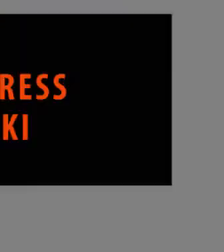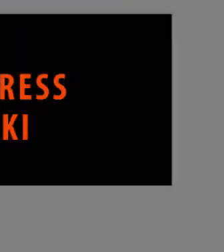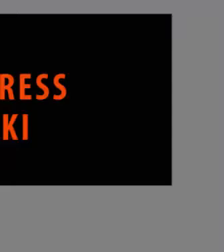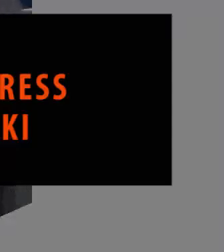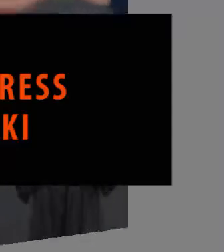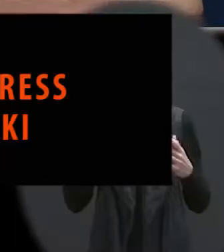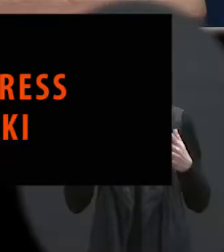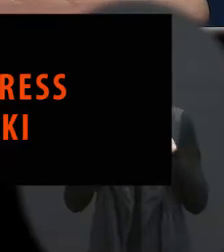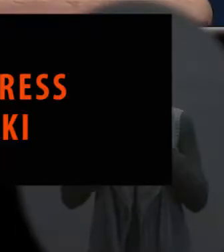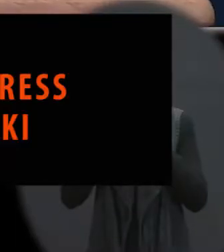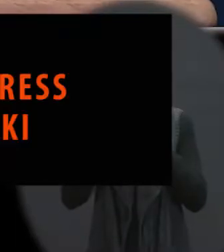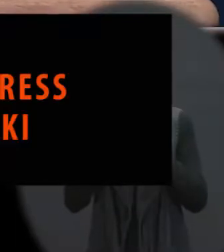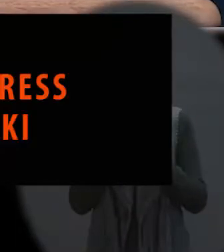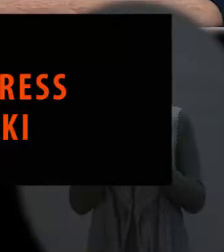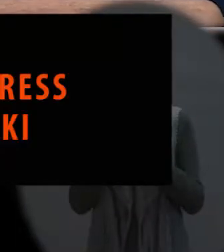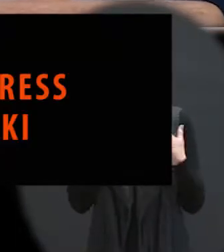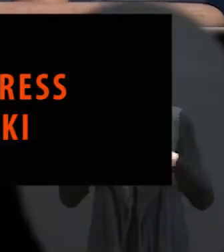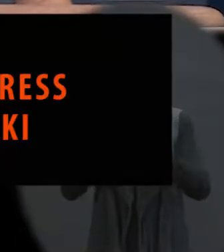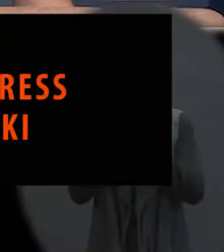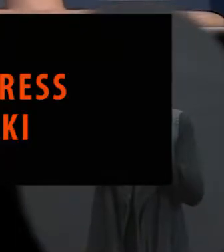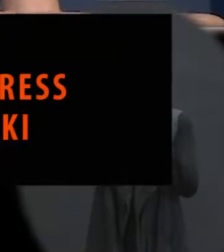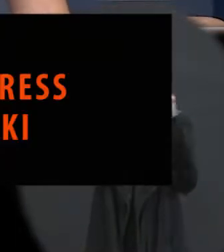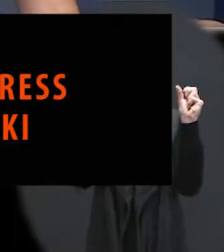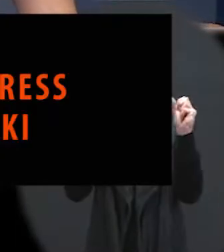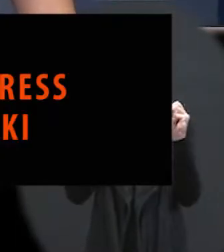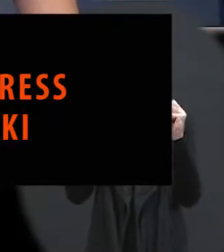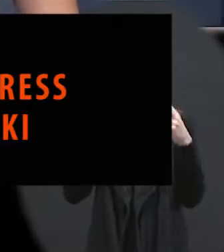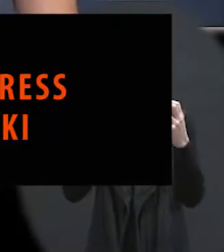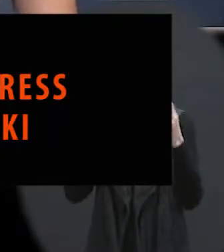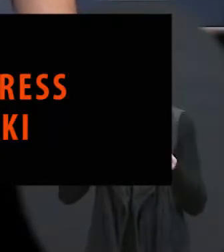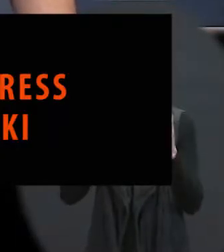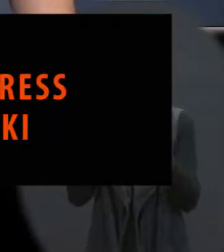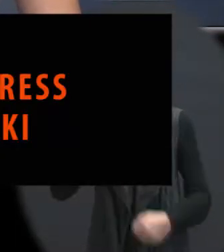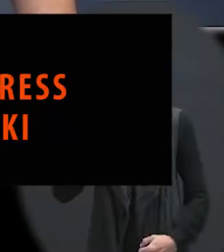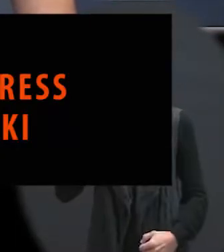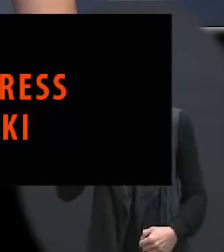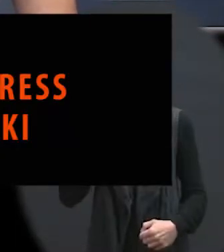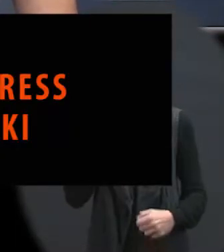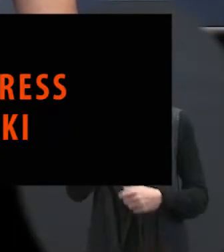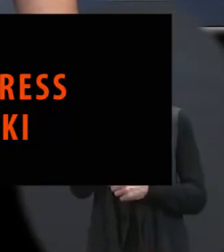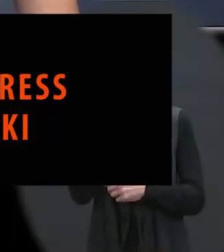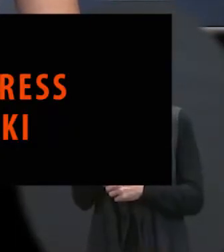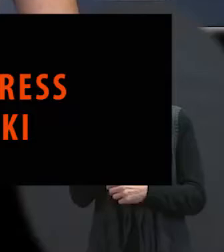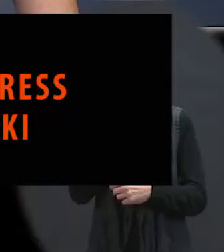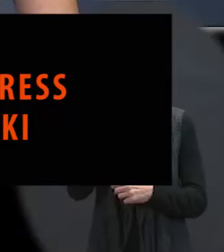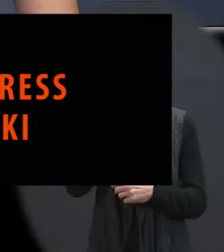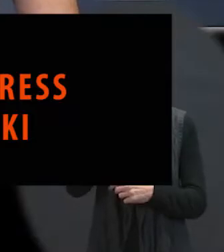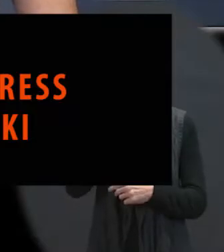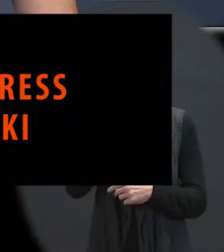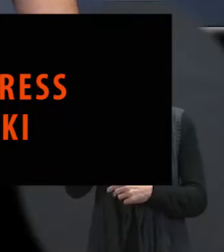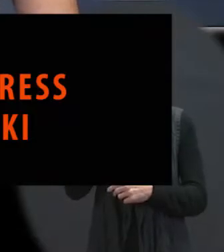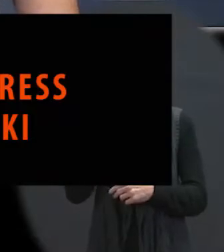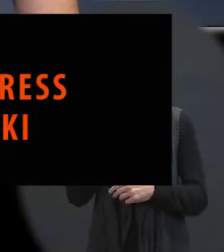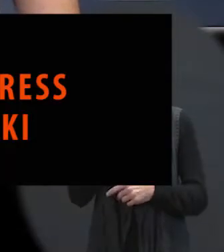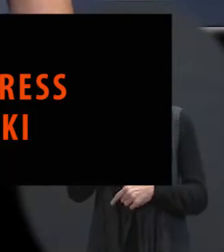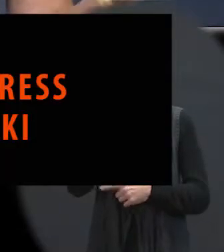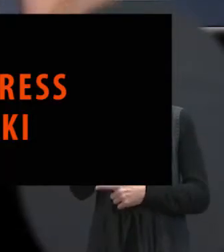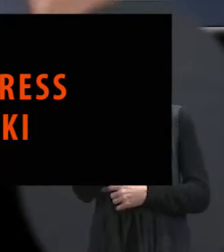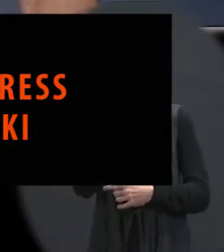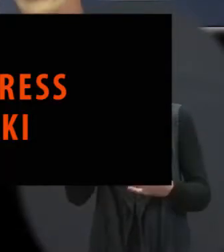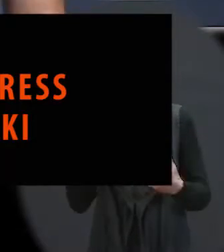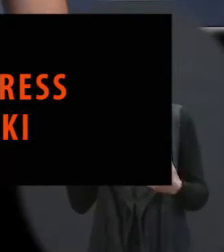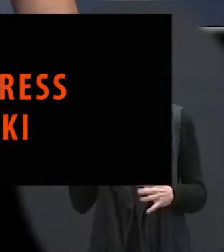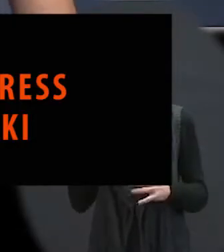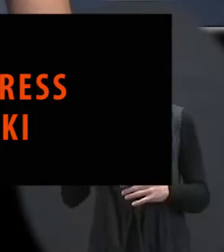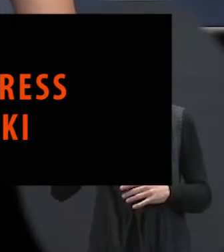bath. Today, President Biden will meet with Canadian Prime Minister Justin Trudeau. President Biden's first phone call, as you all know, was to a